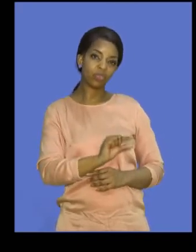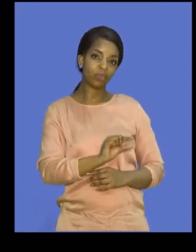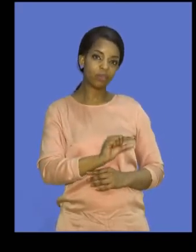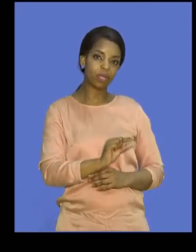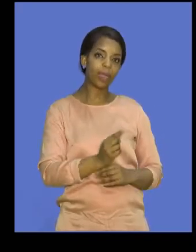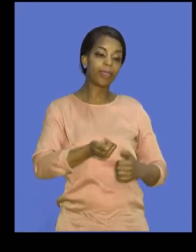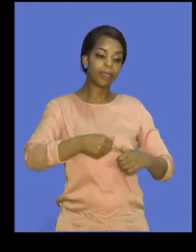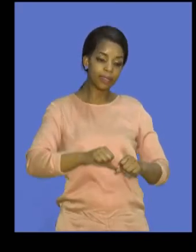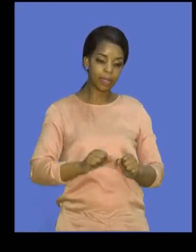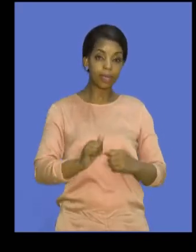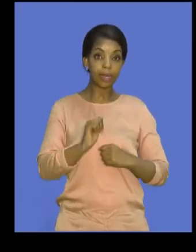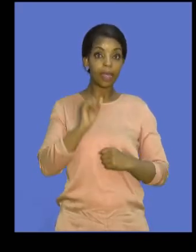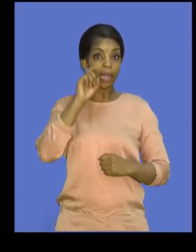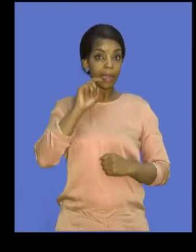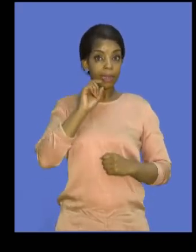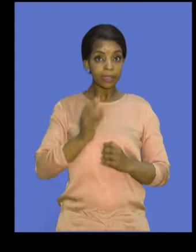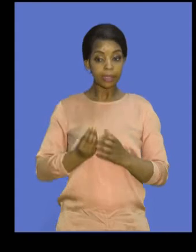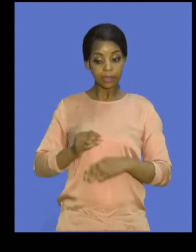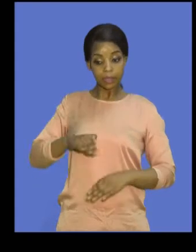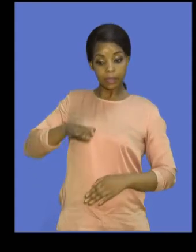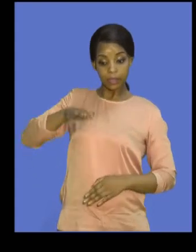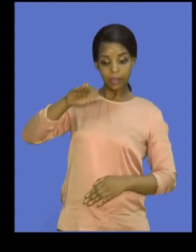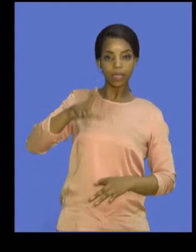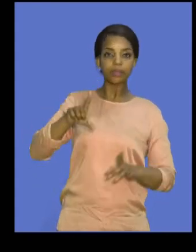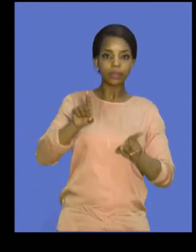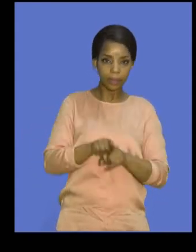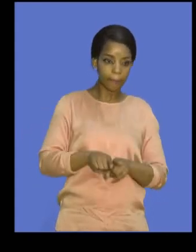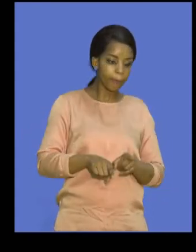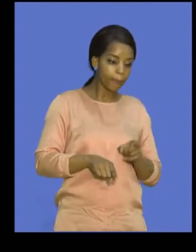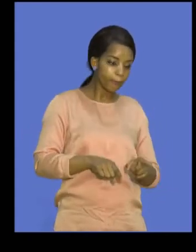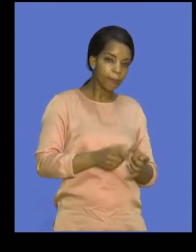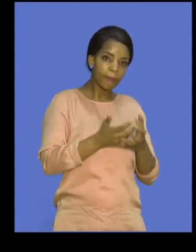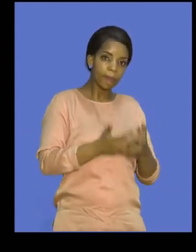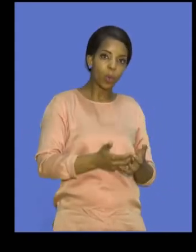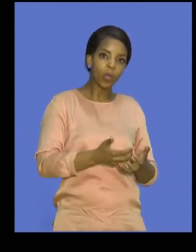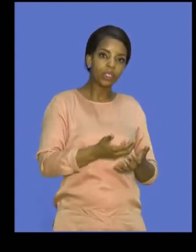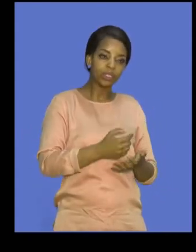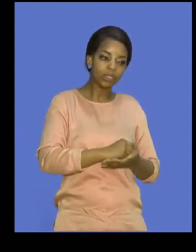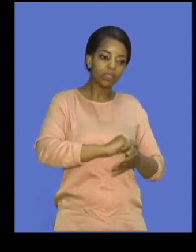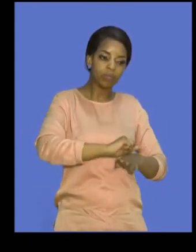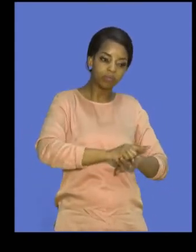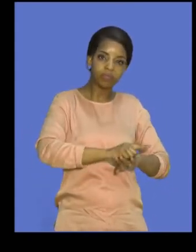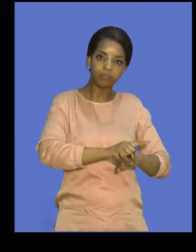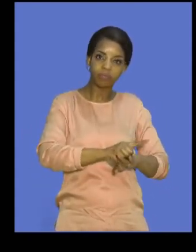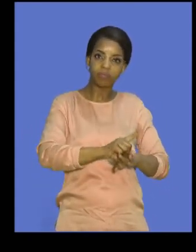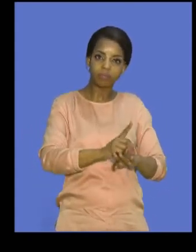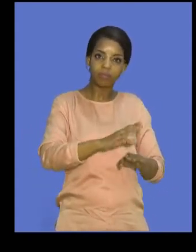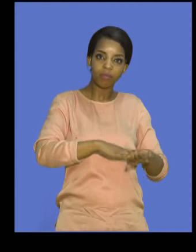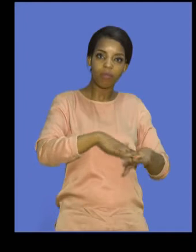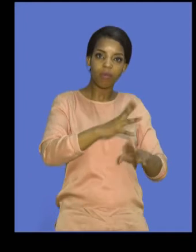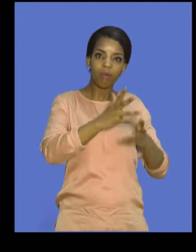the 30-month period. And then the other baby can start maybe having a growth of